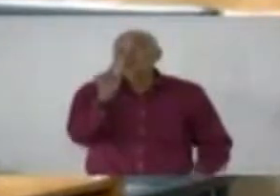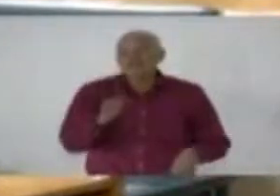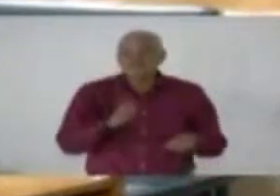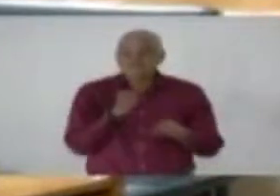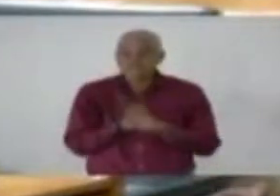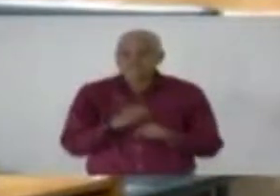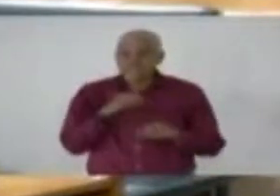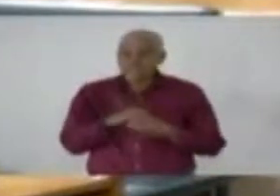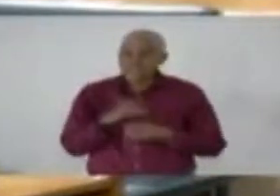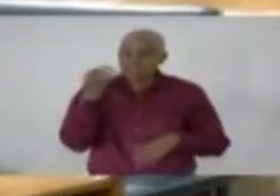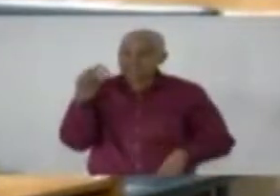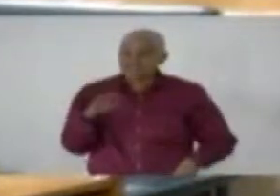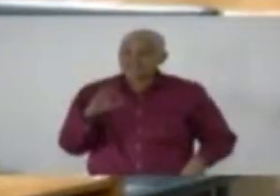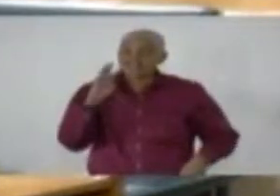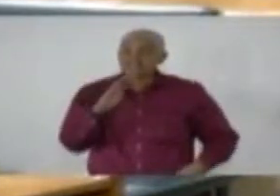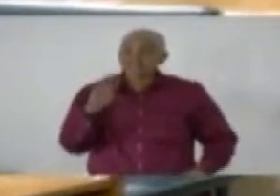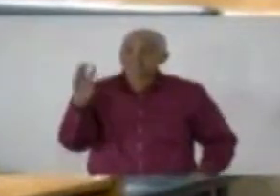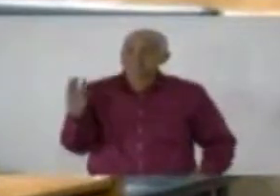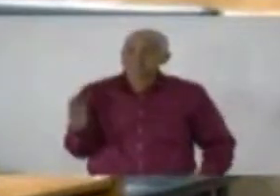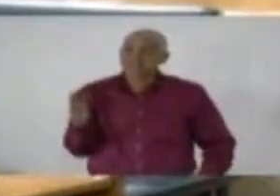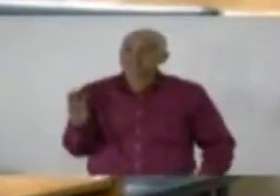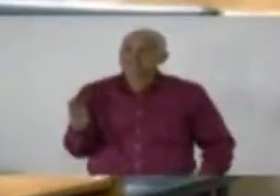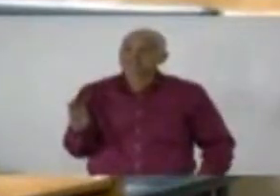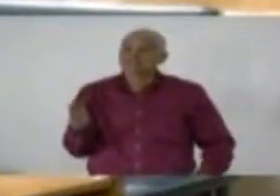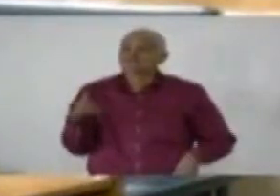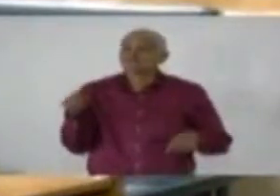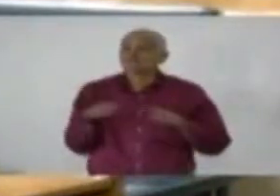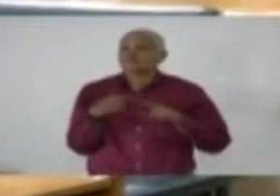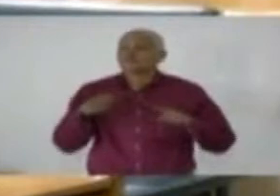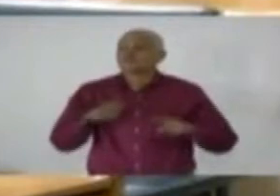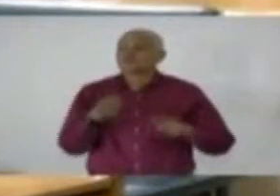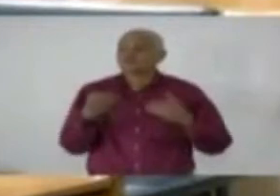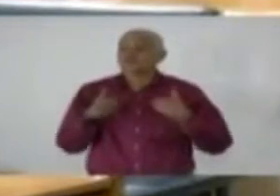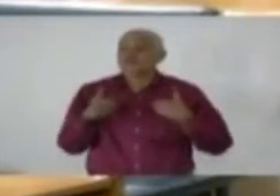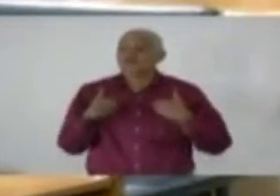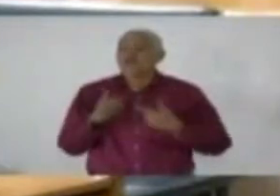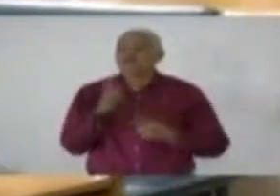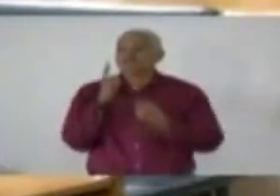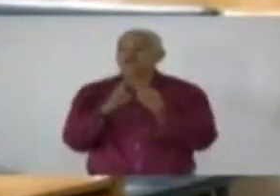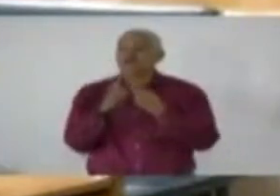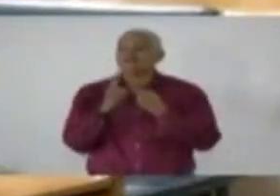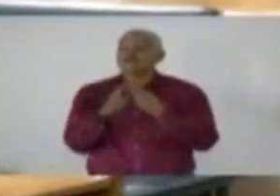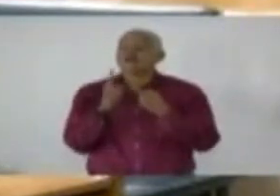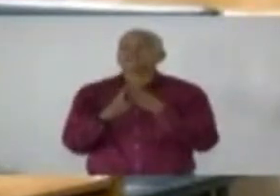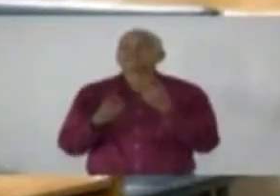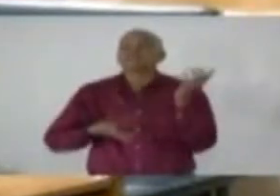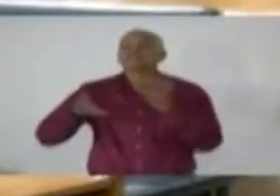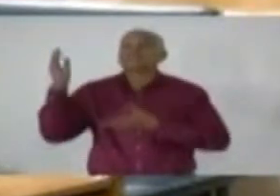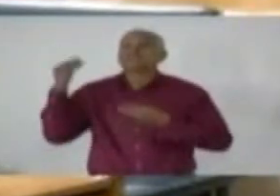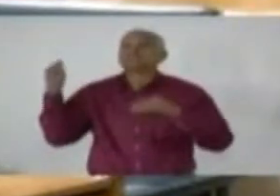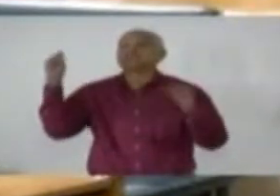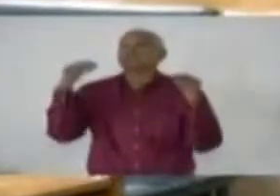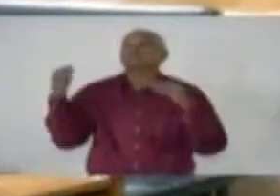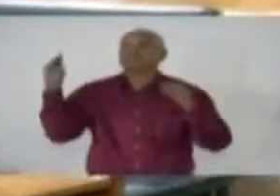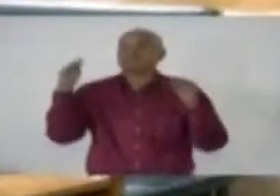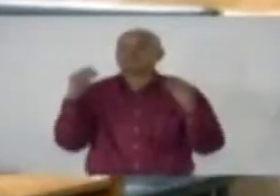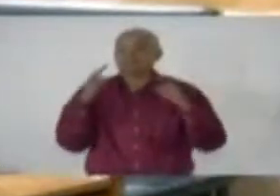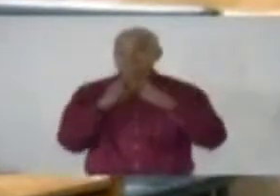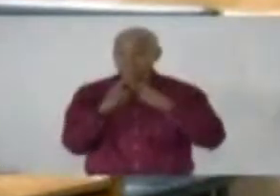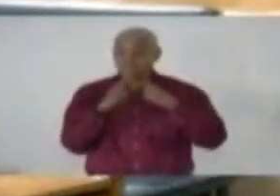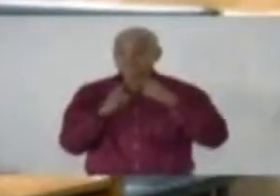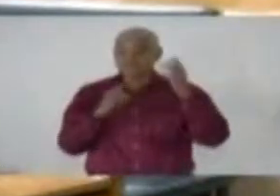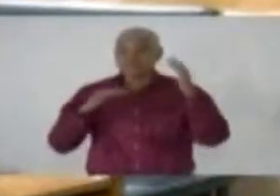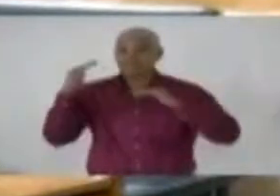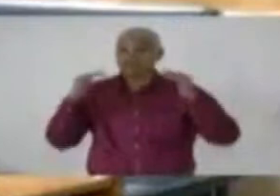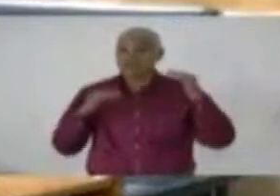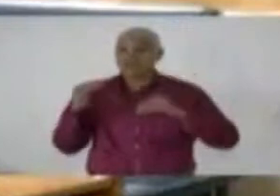in 1966 when we had a positive trade balance.